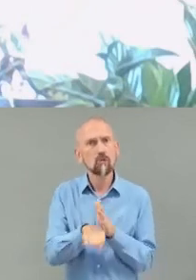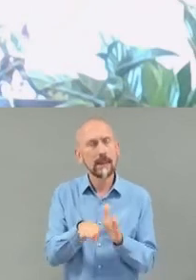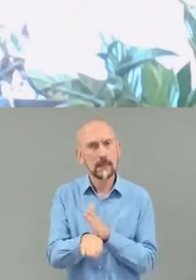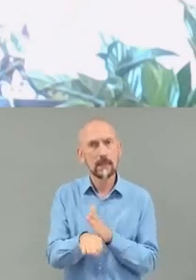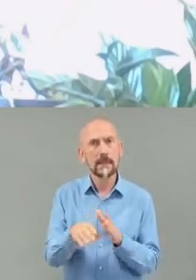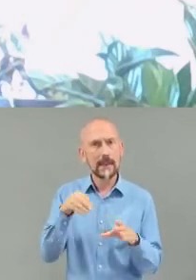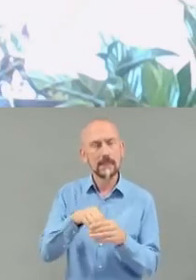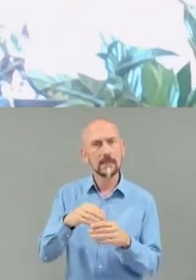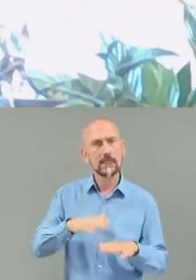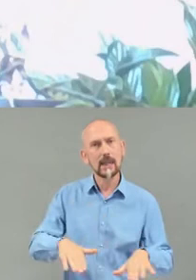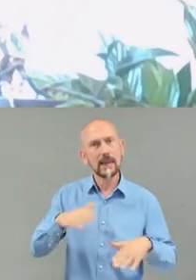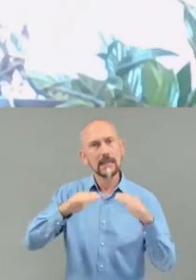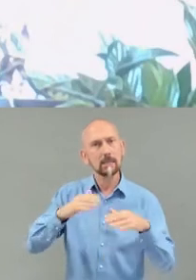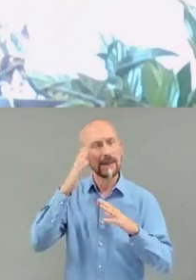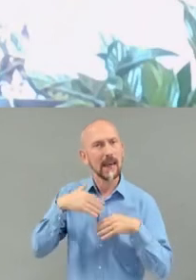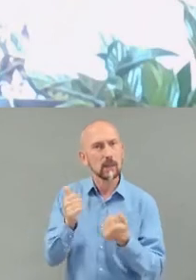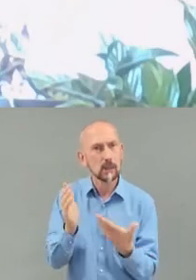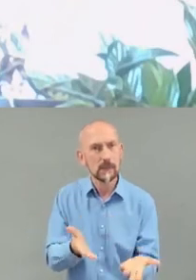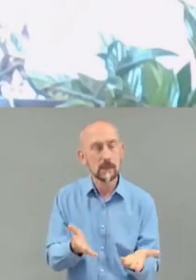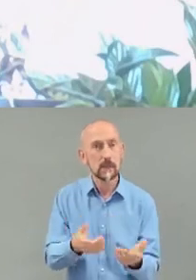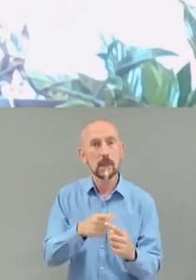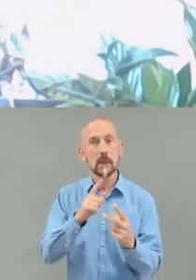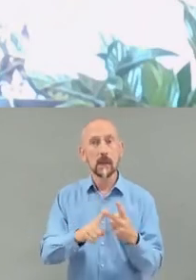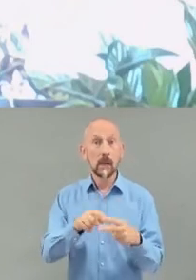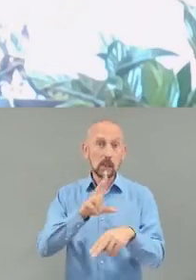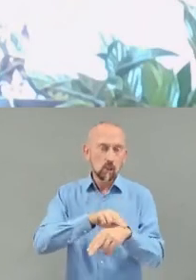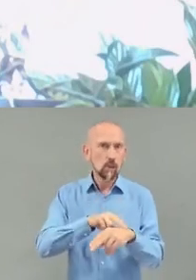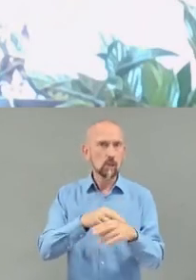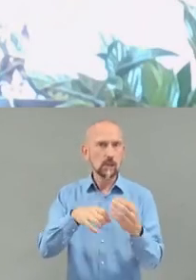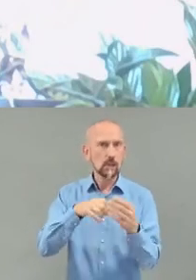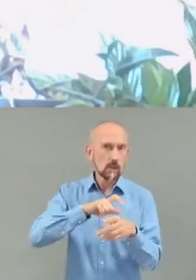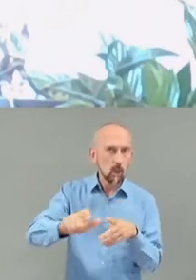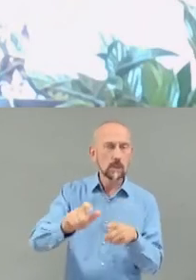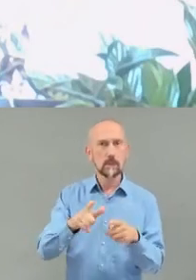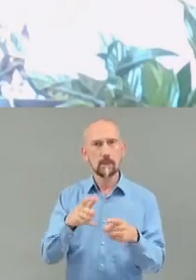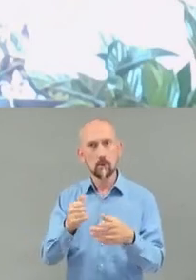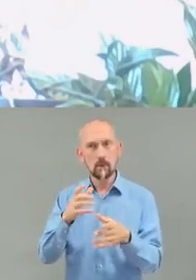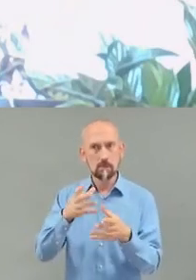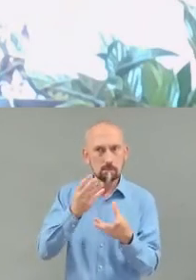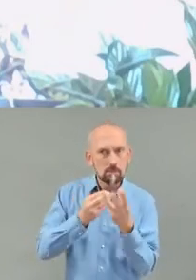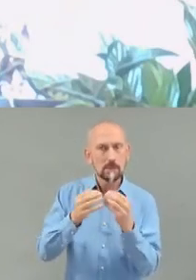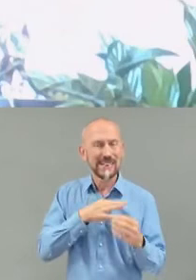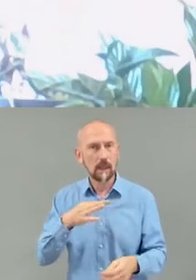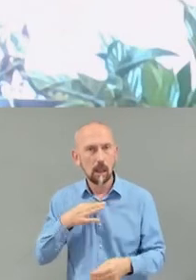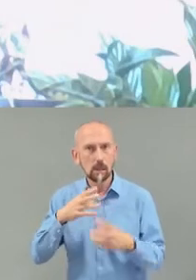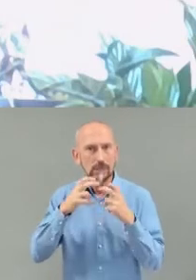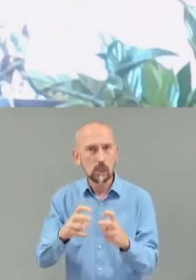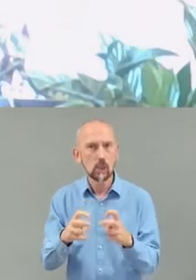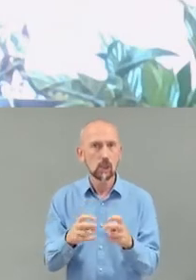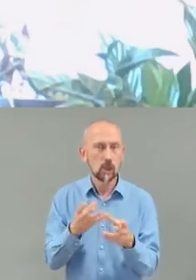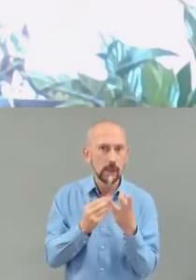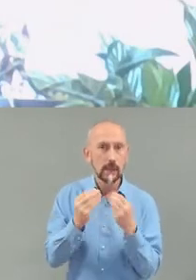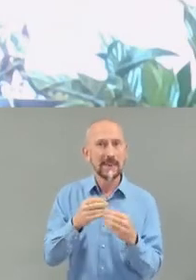doctoral programme of clinical and research learning within a psychoanalytic frame of reference, integrating